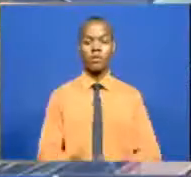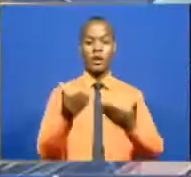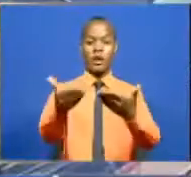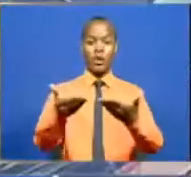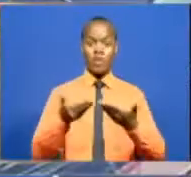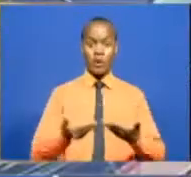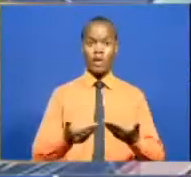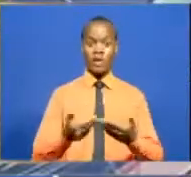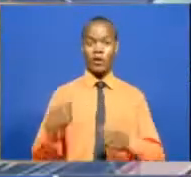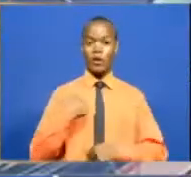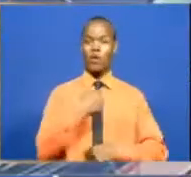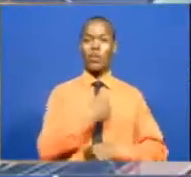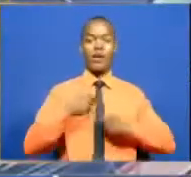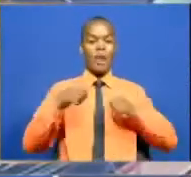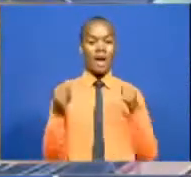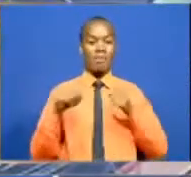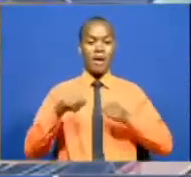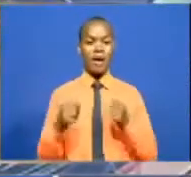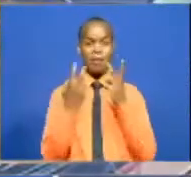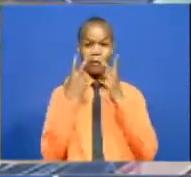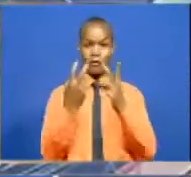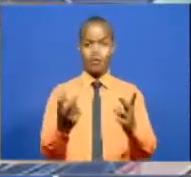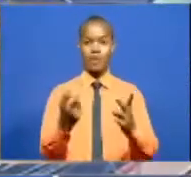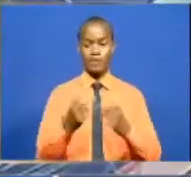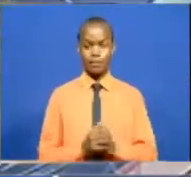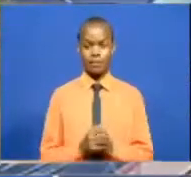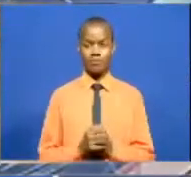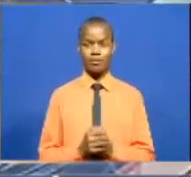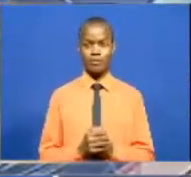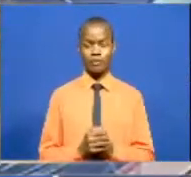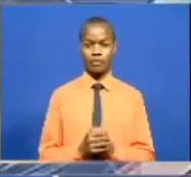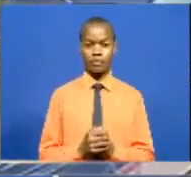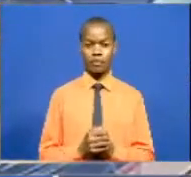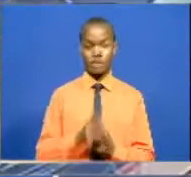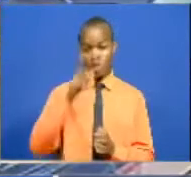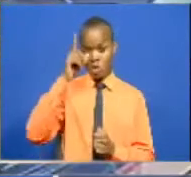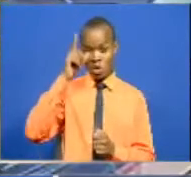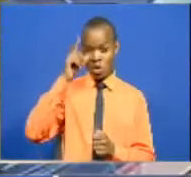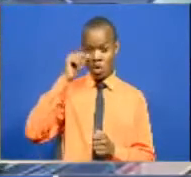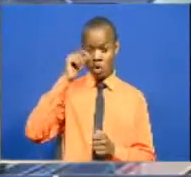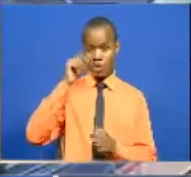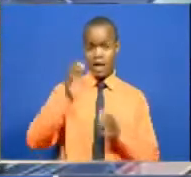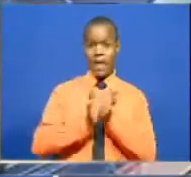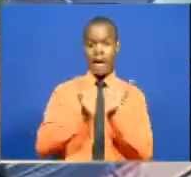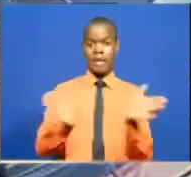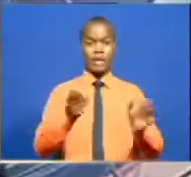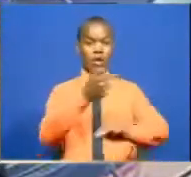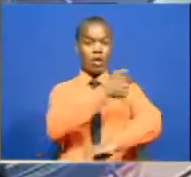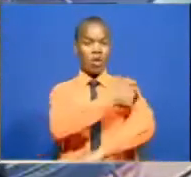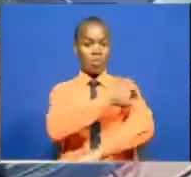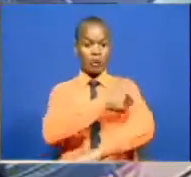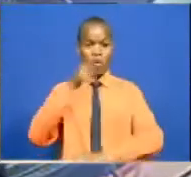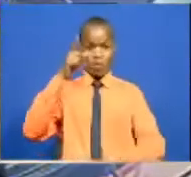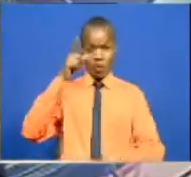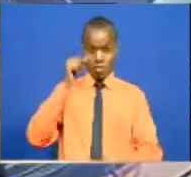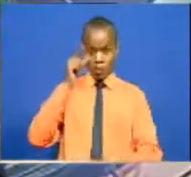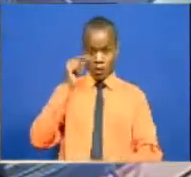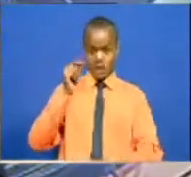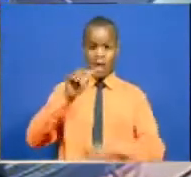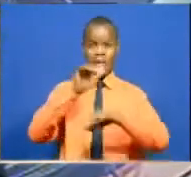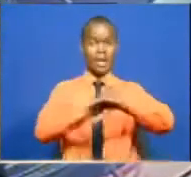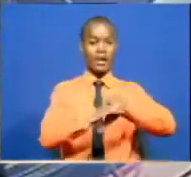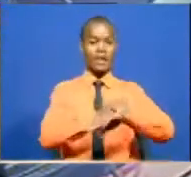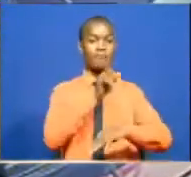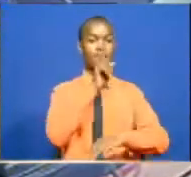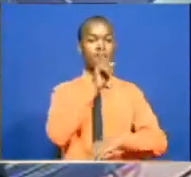Welcome back. We are glad you are watching. The Coast General Teaching and Referral Hospital in Mombasa has acquired